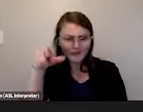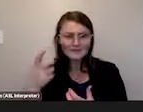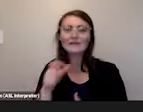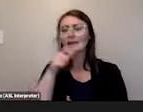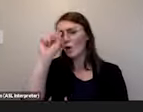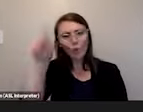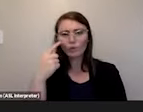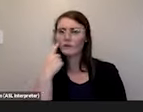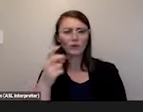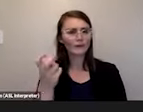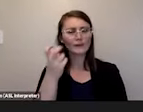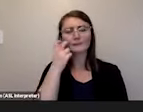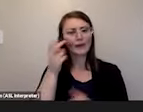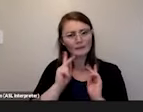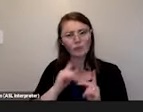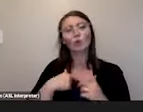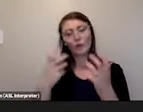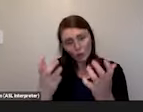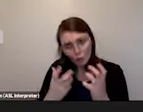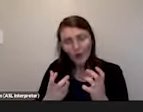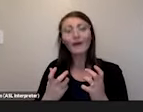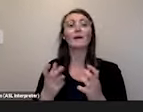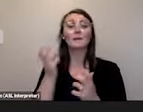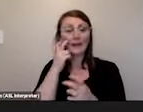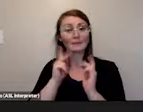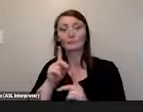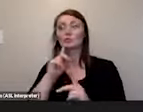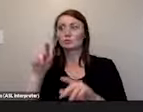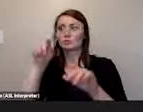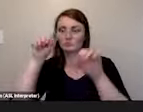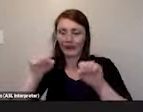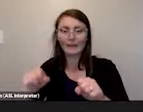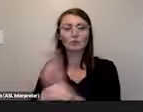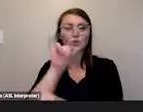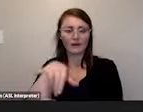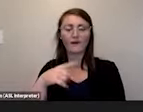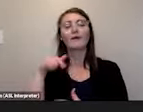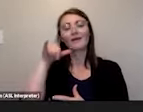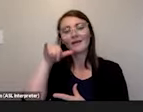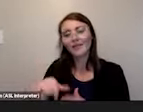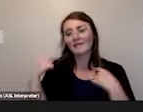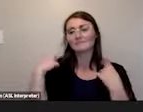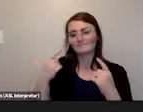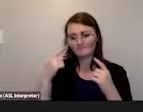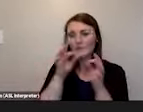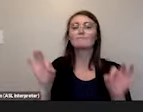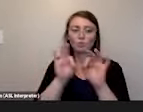Like, this is actually something that we want blind people to be able to use. And so that's a very important part of the process. So,